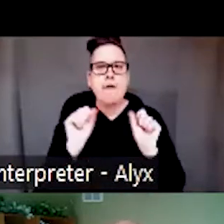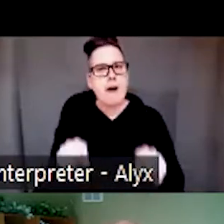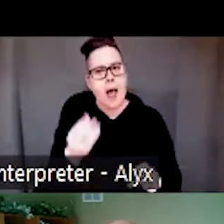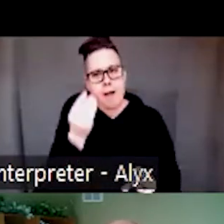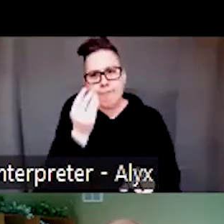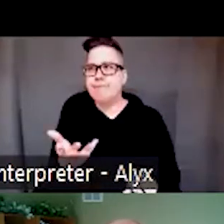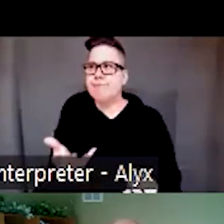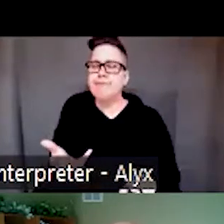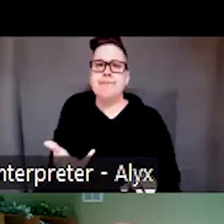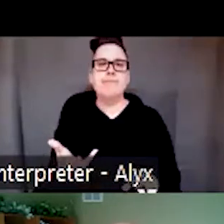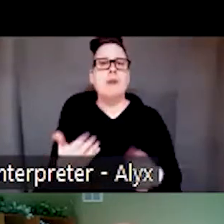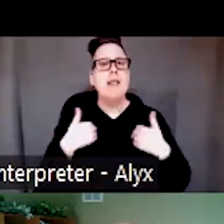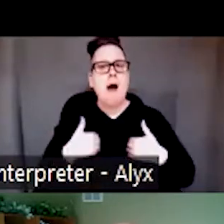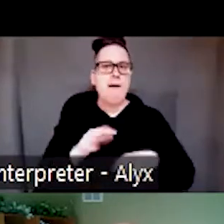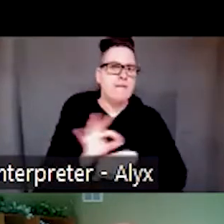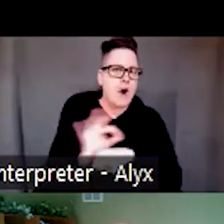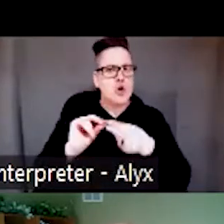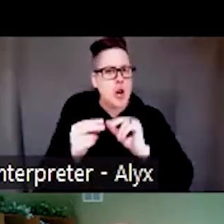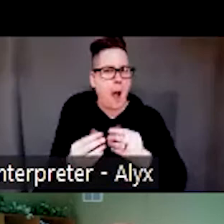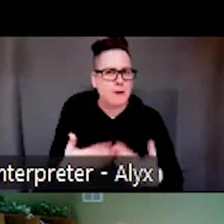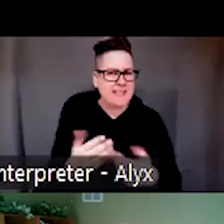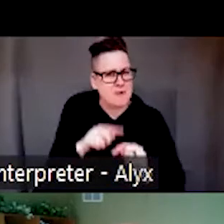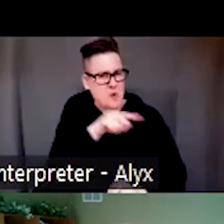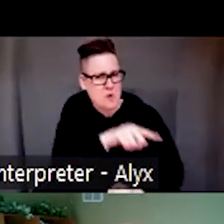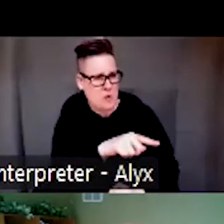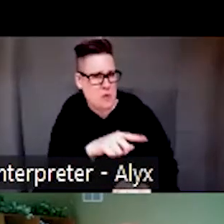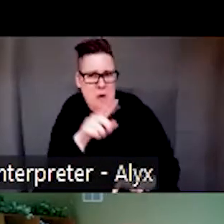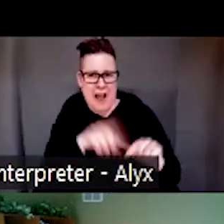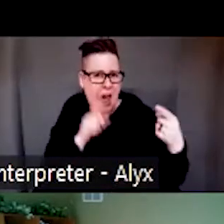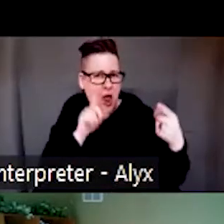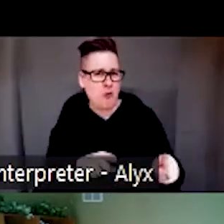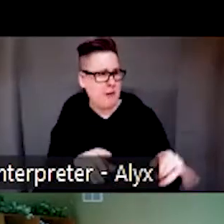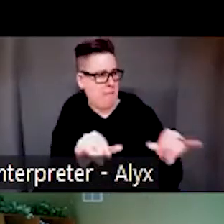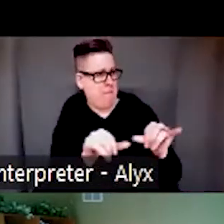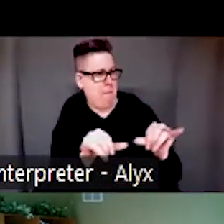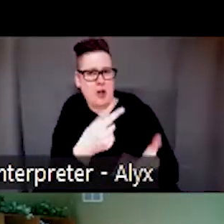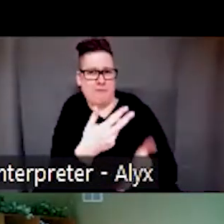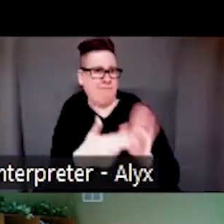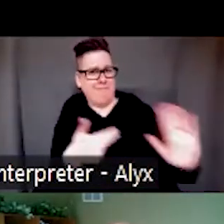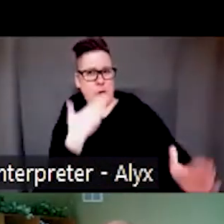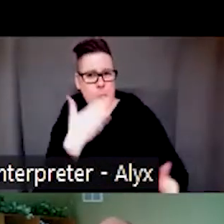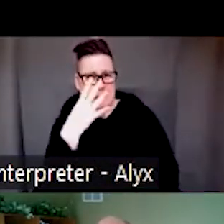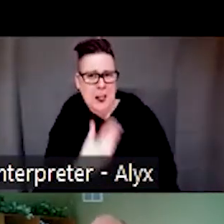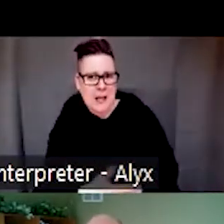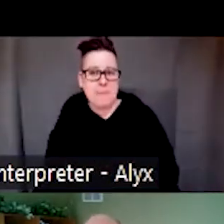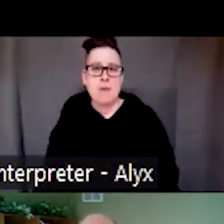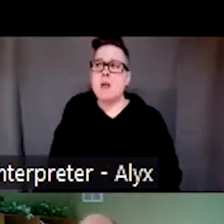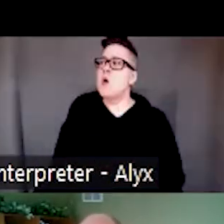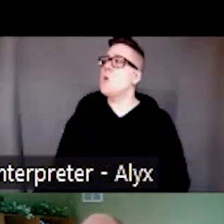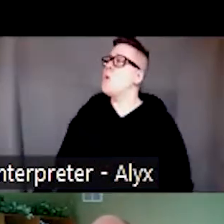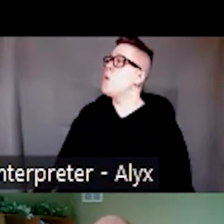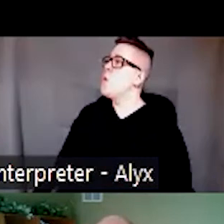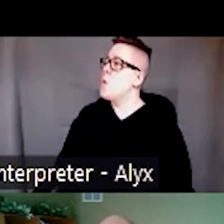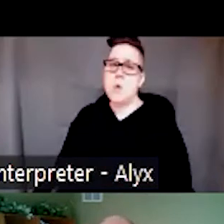you what good pulmonary function is, but you guys can't even agree on what good sleep is. I have to say that